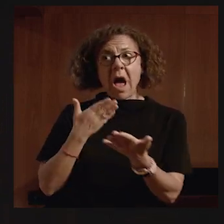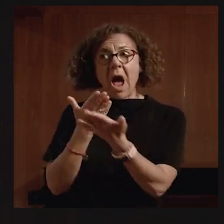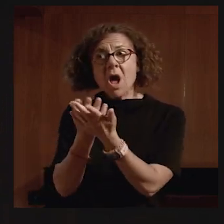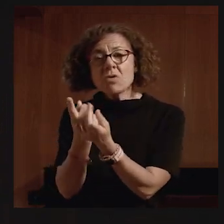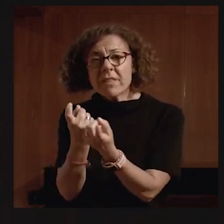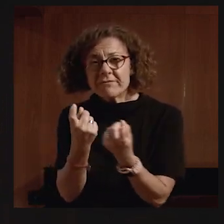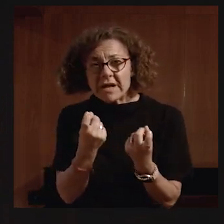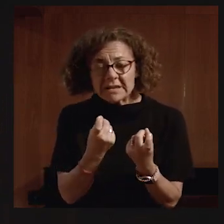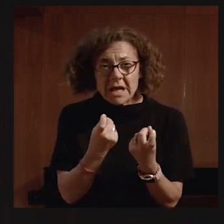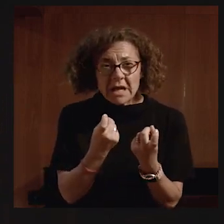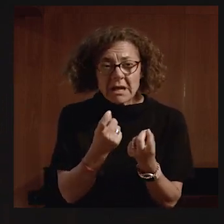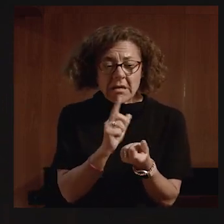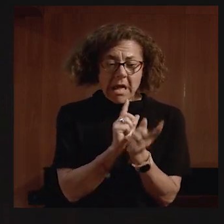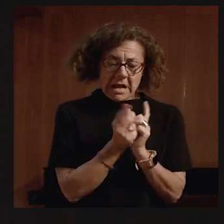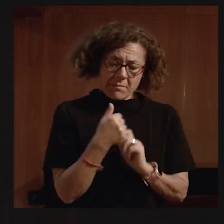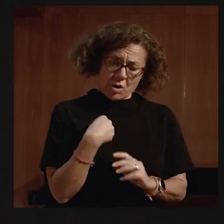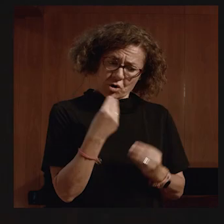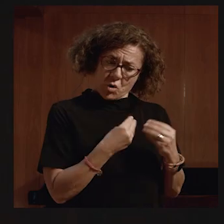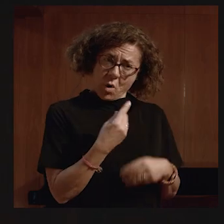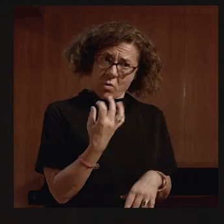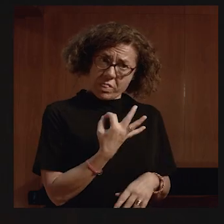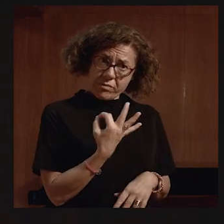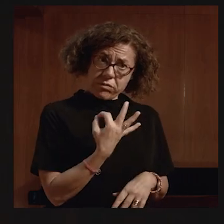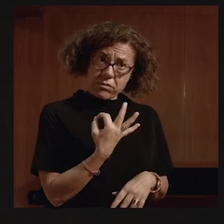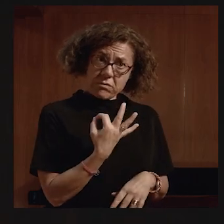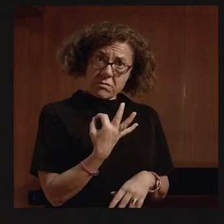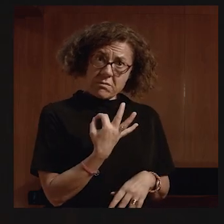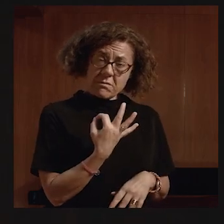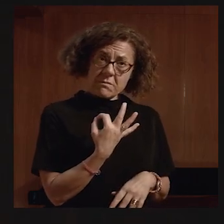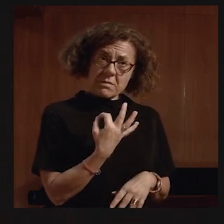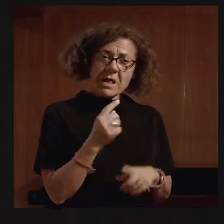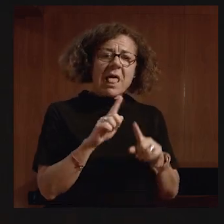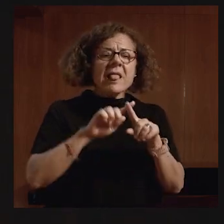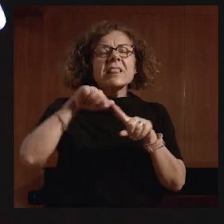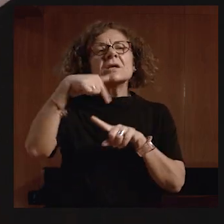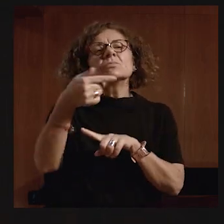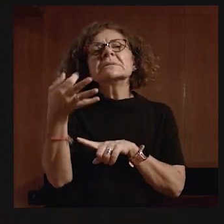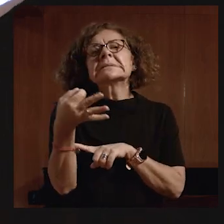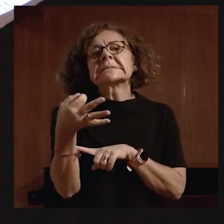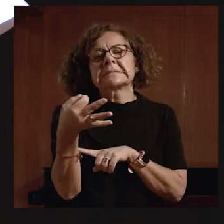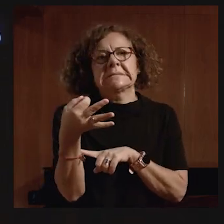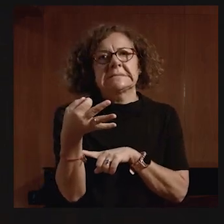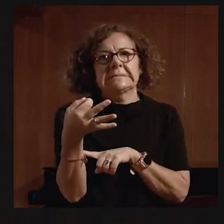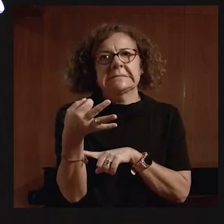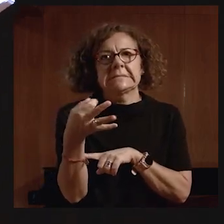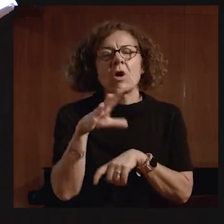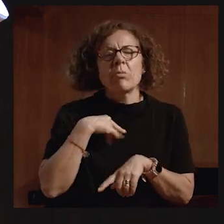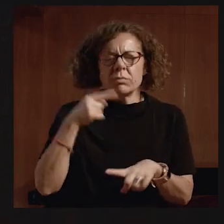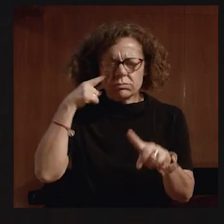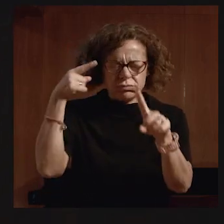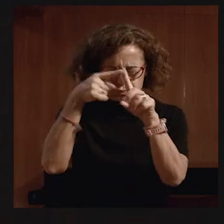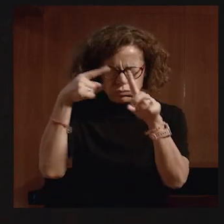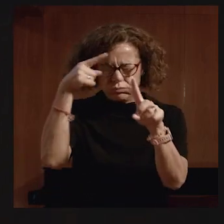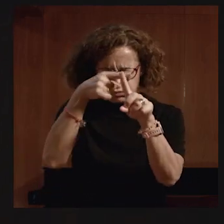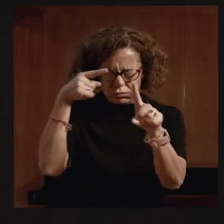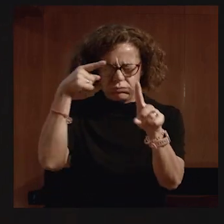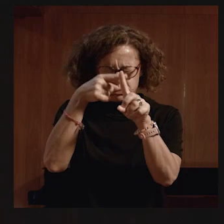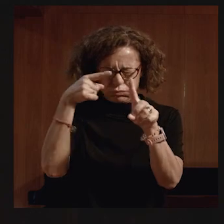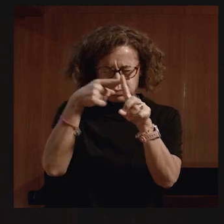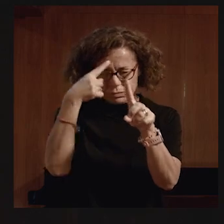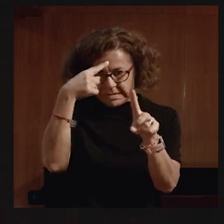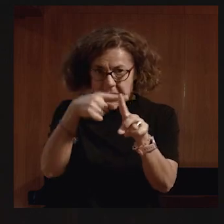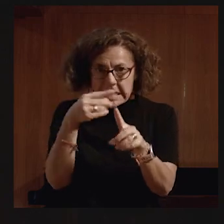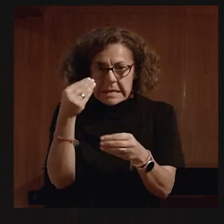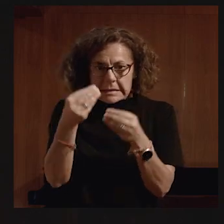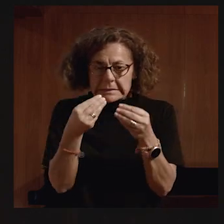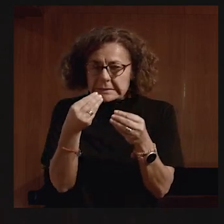doing? What's next? We can get so obsessed with thinking of just getting to the end goal, we forget